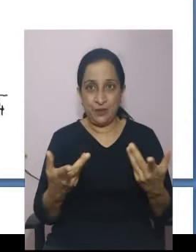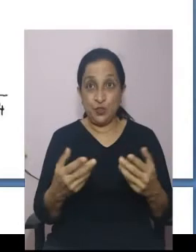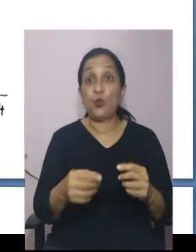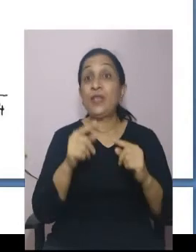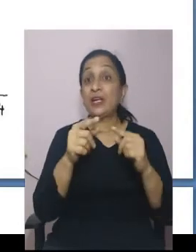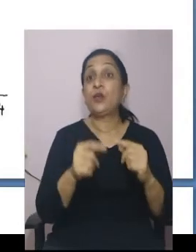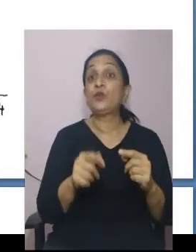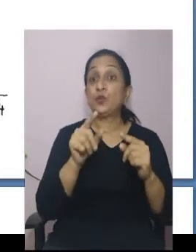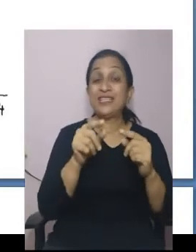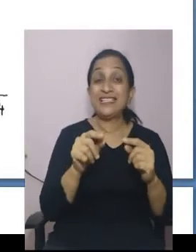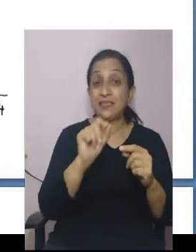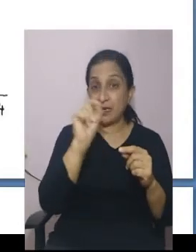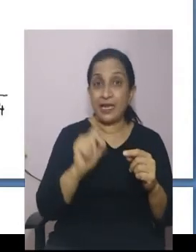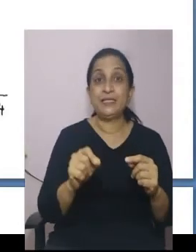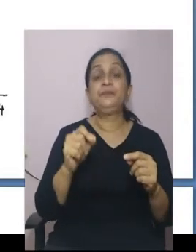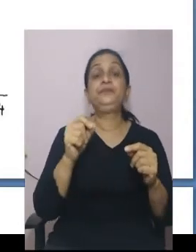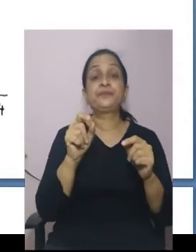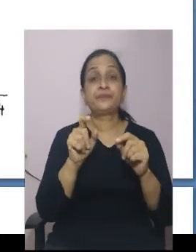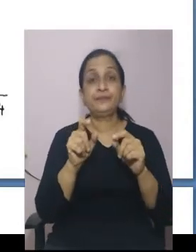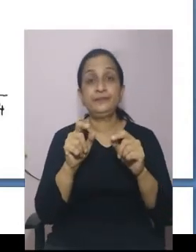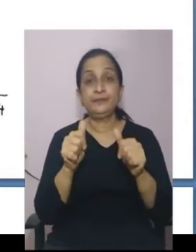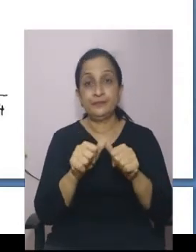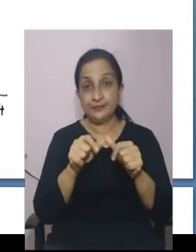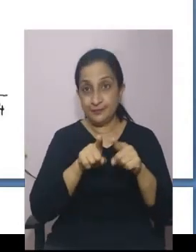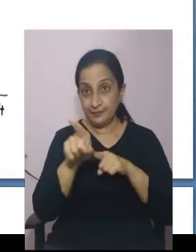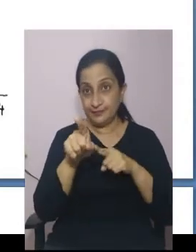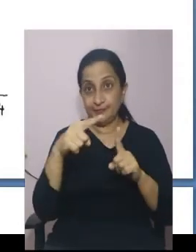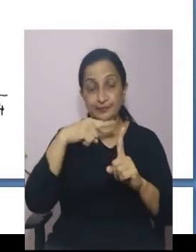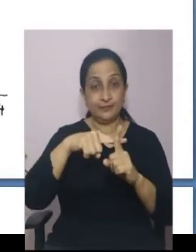along with the coefficients.